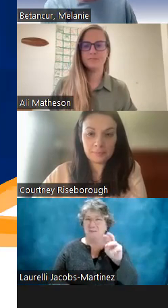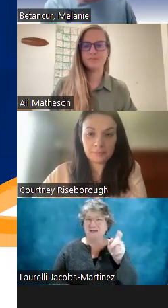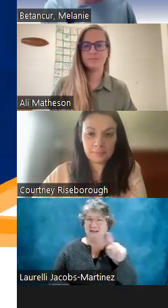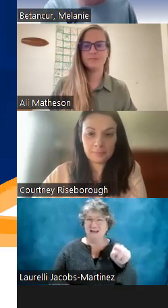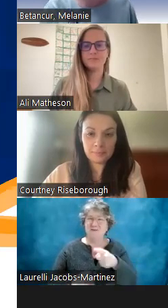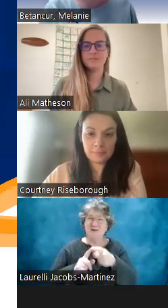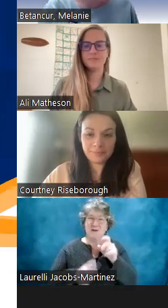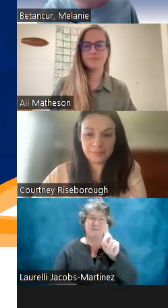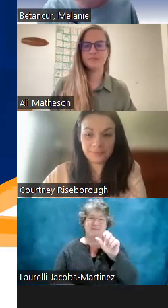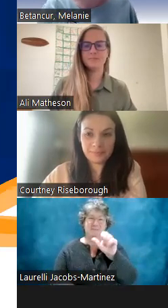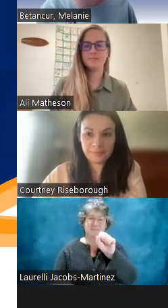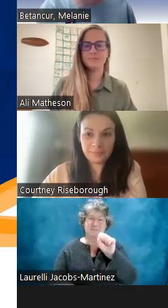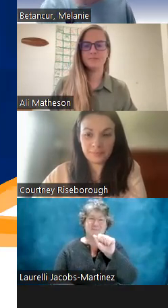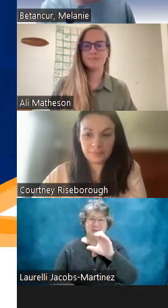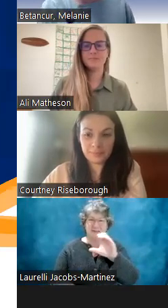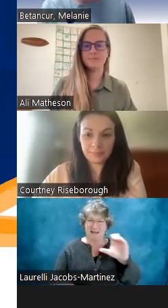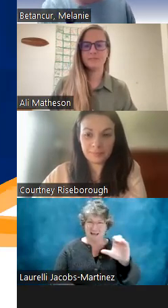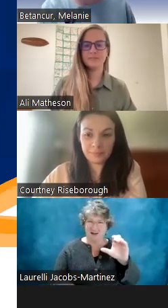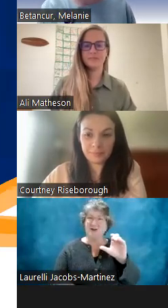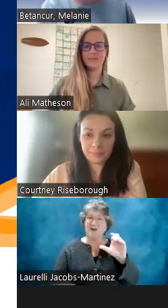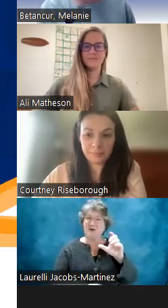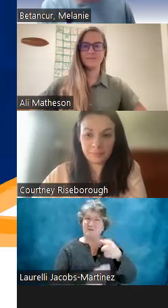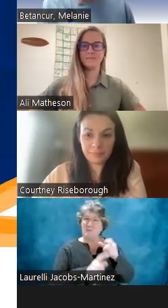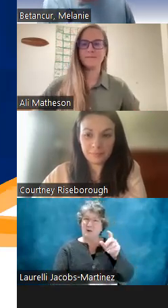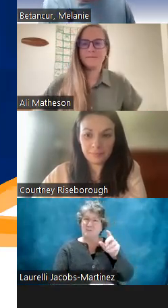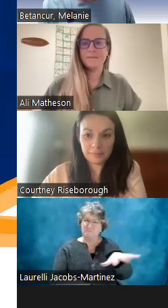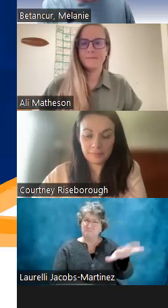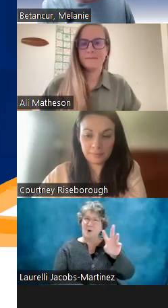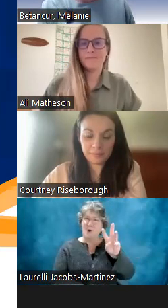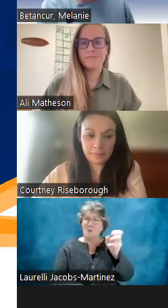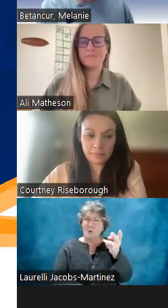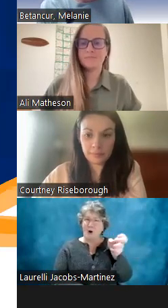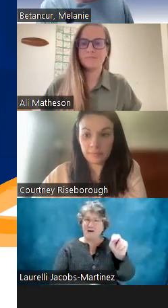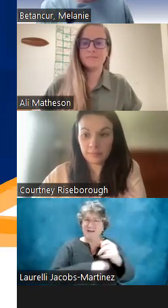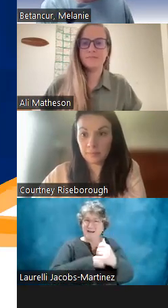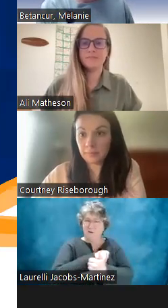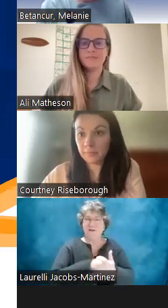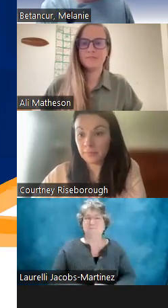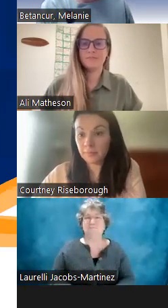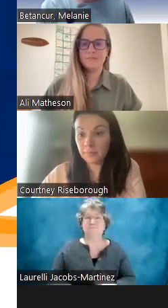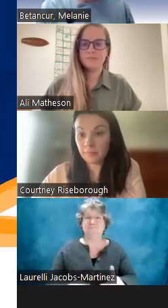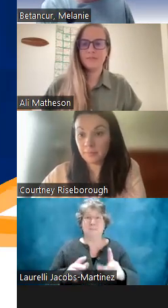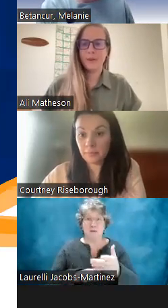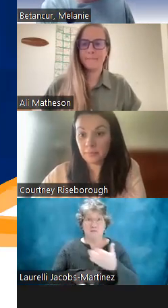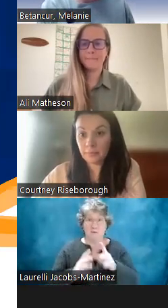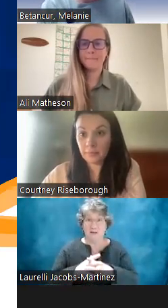County. Before we begin, I have a few announcements.